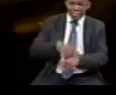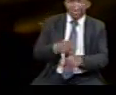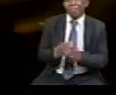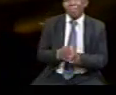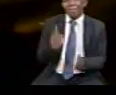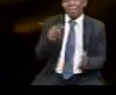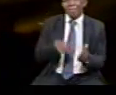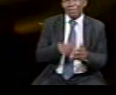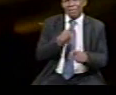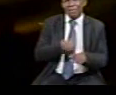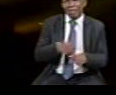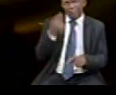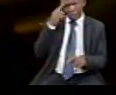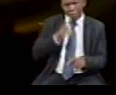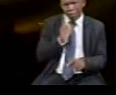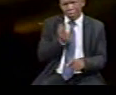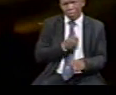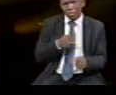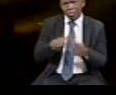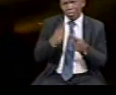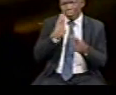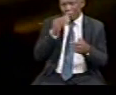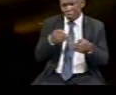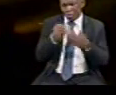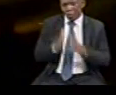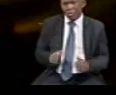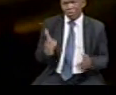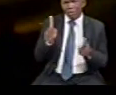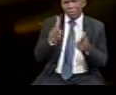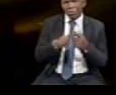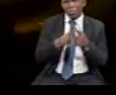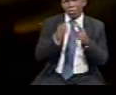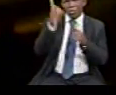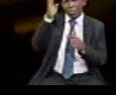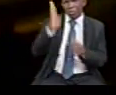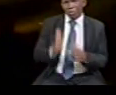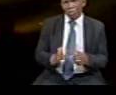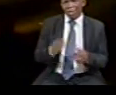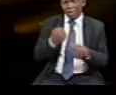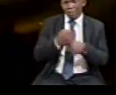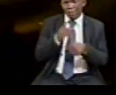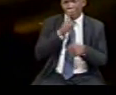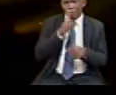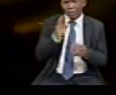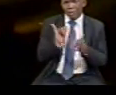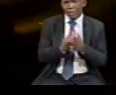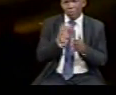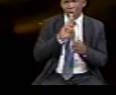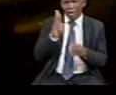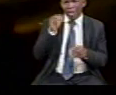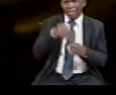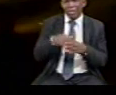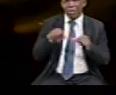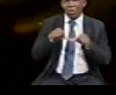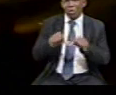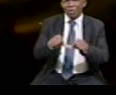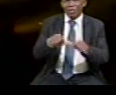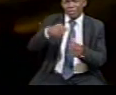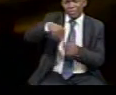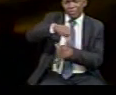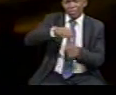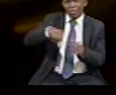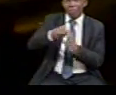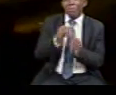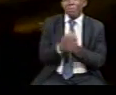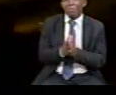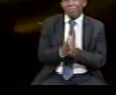all to be closer to God. You must not miss, you must make sure that you are constant in fellowship. You are committed in